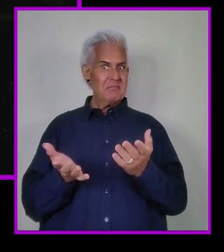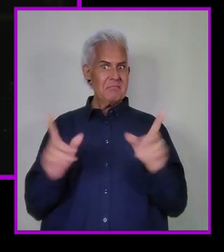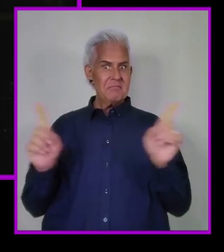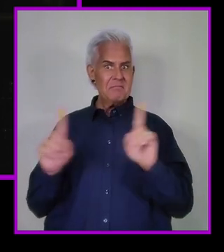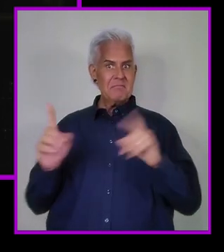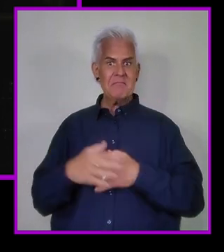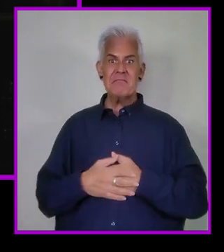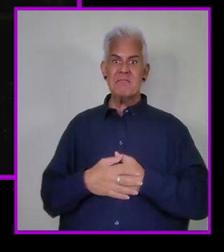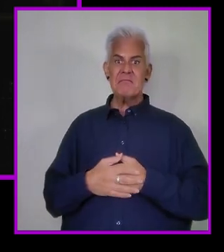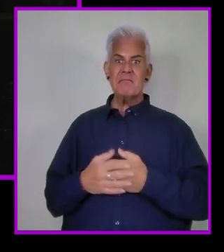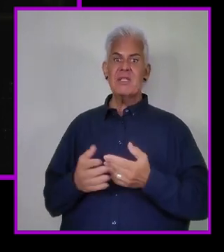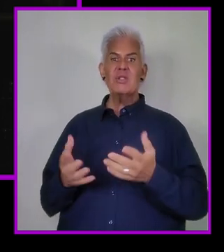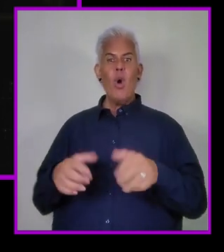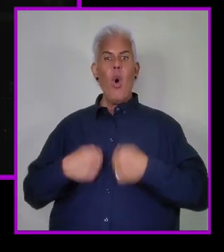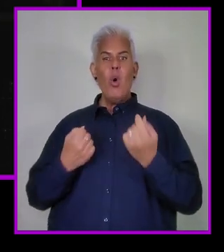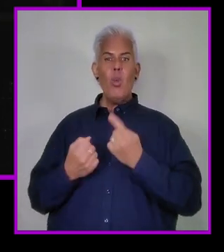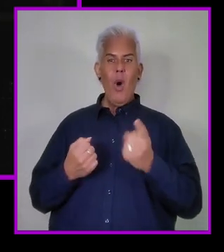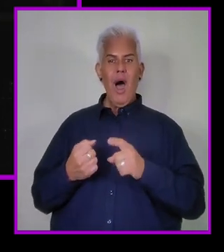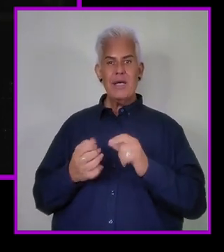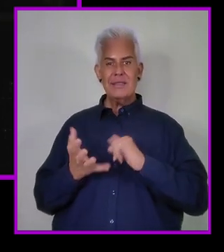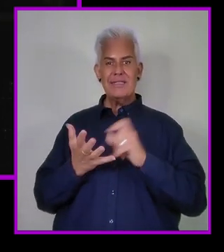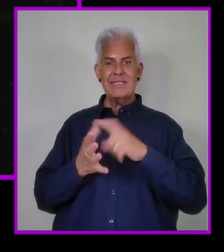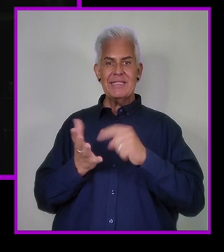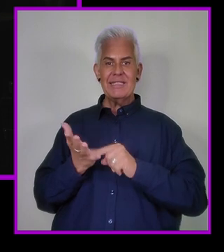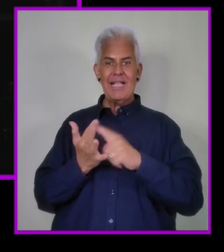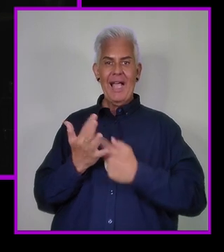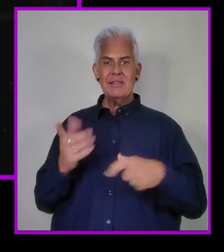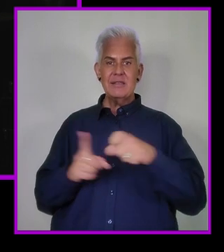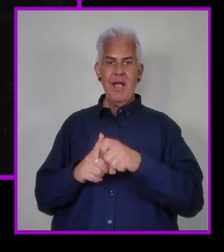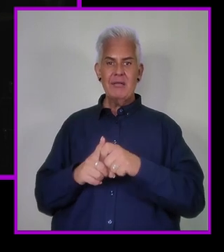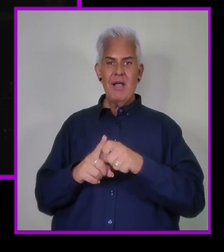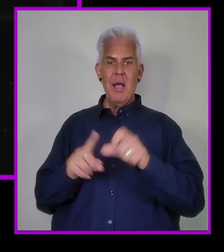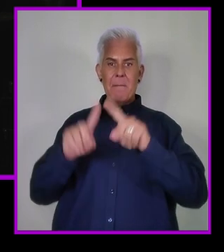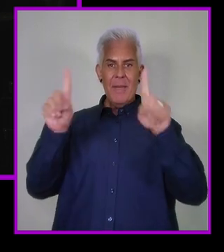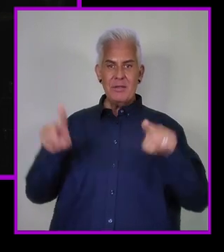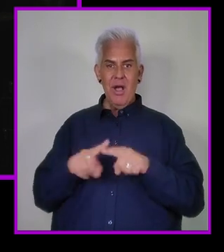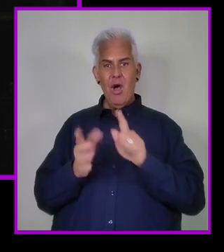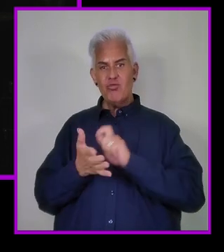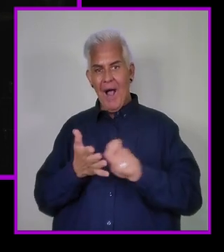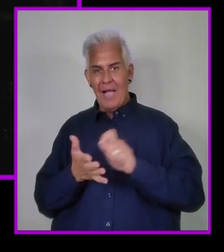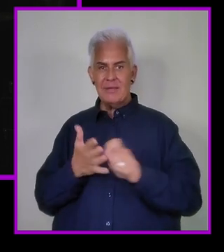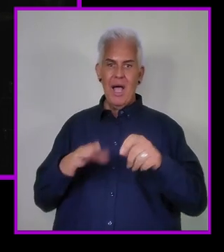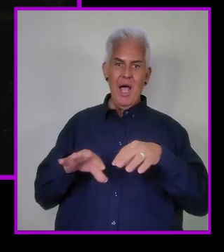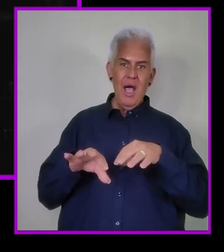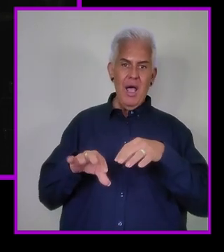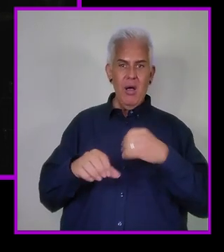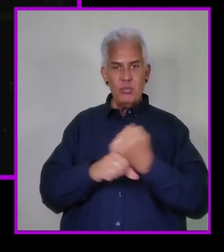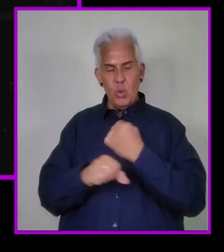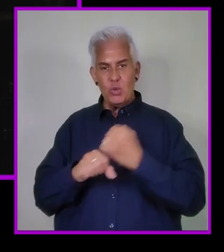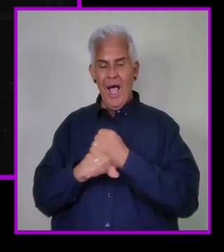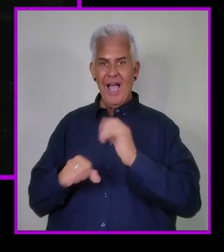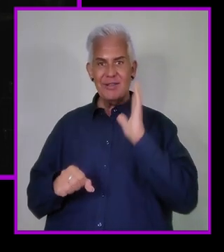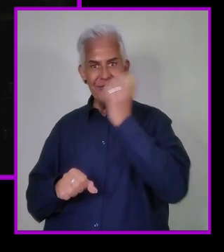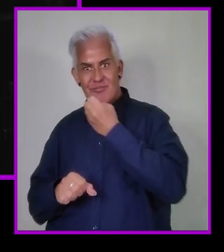is owner of Scattered Pictures. She's a writer, actor, producer, and genuinely bright and sunny